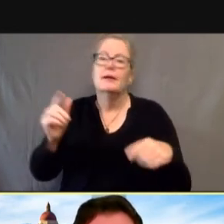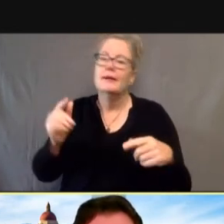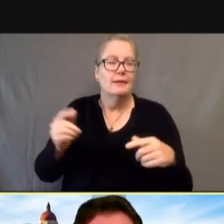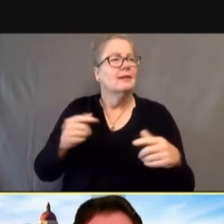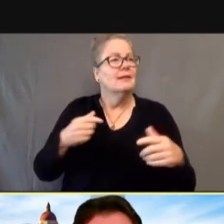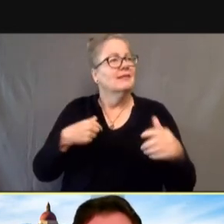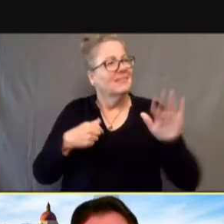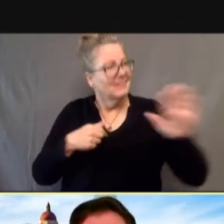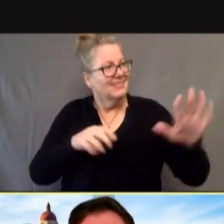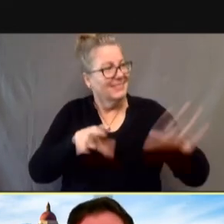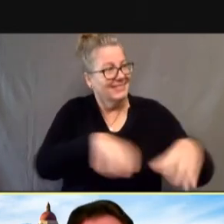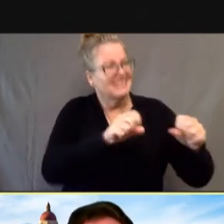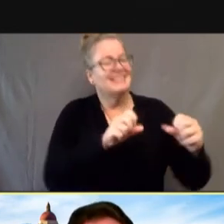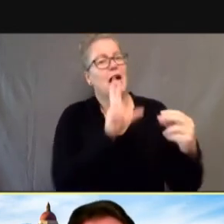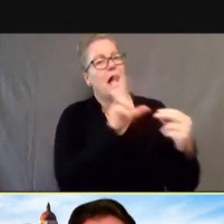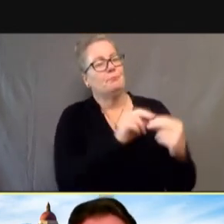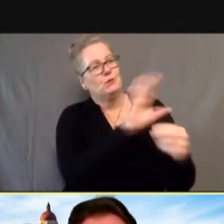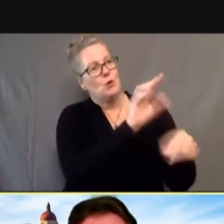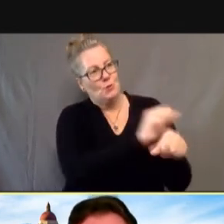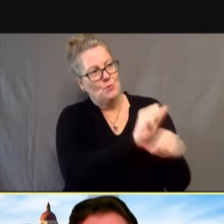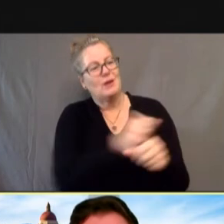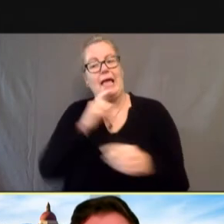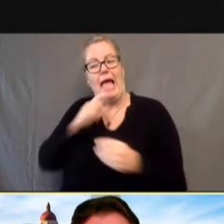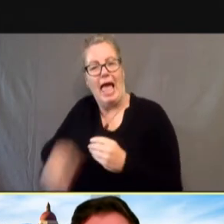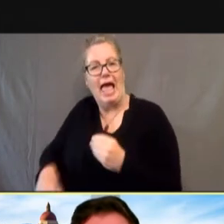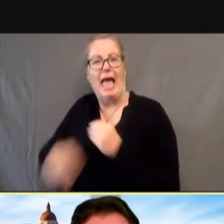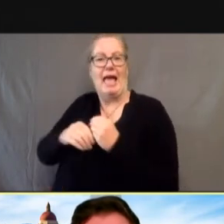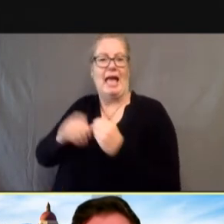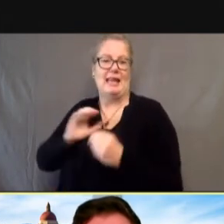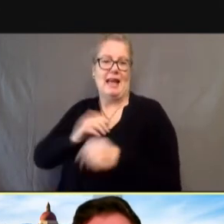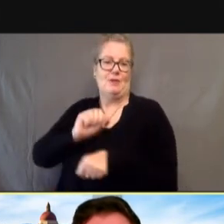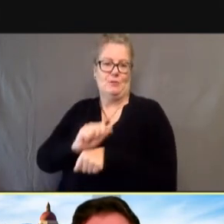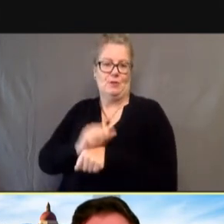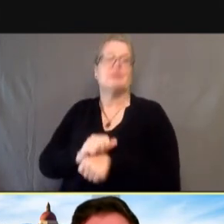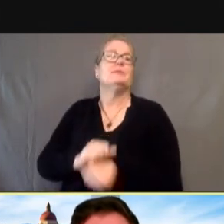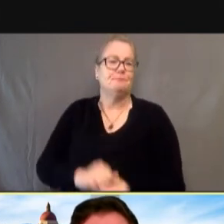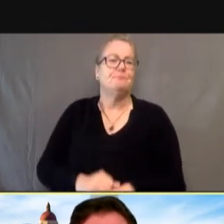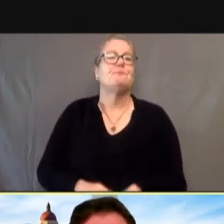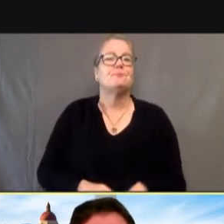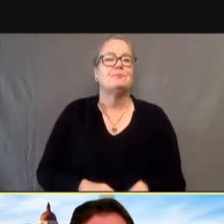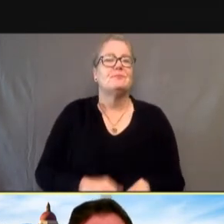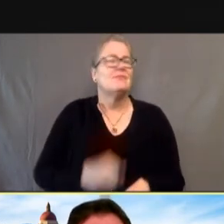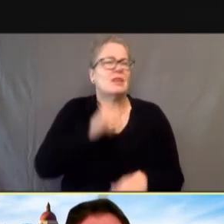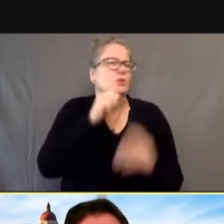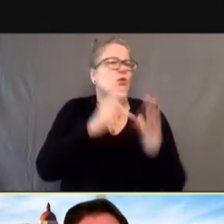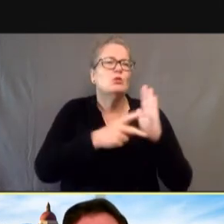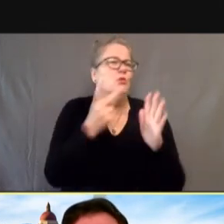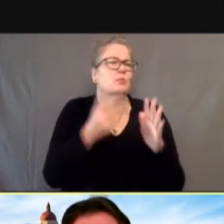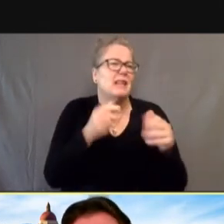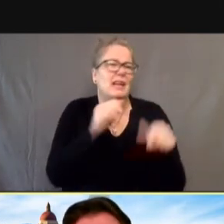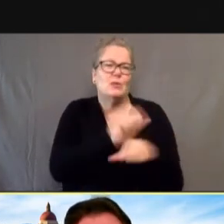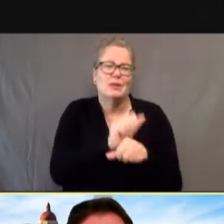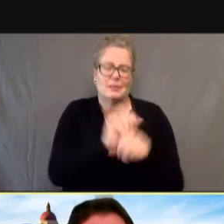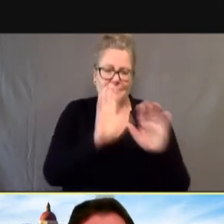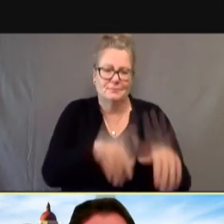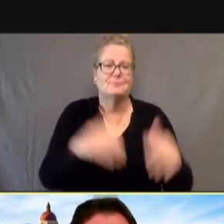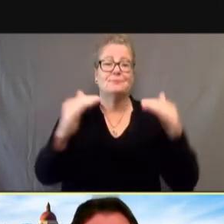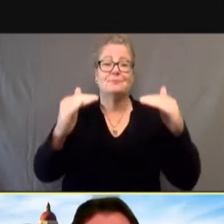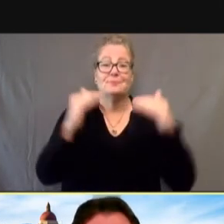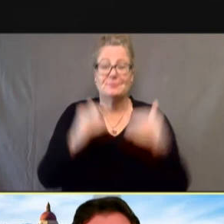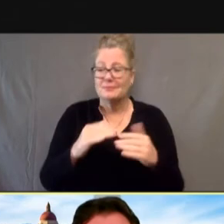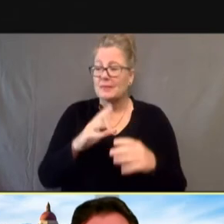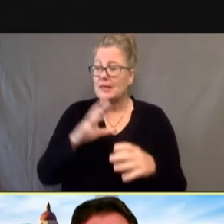to be inclusive. So to be inclusive in terms of departments that people are